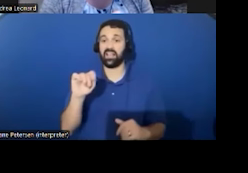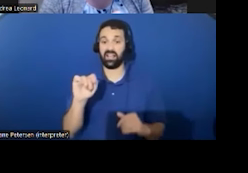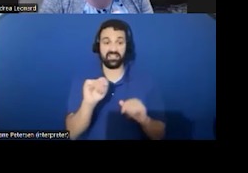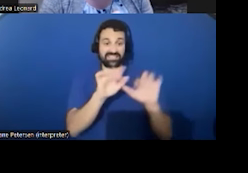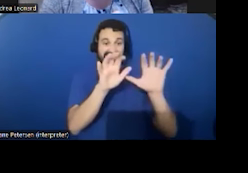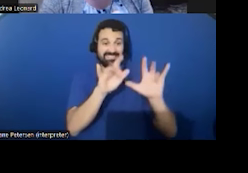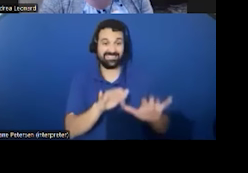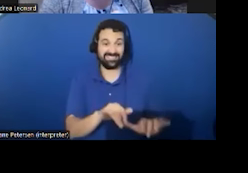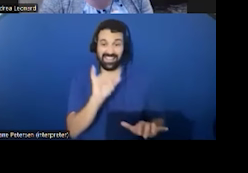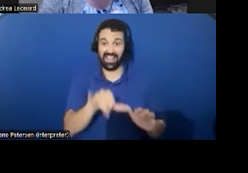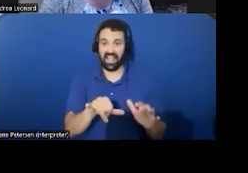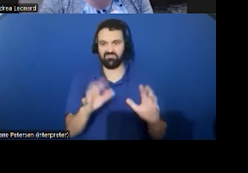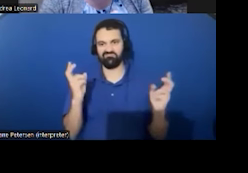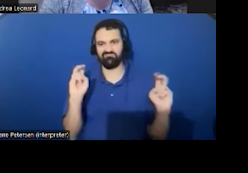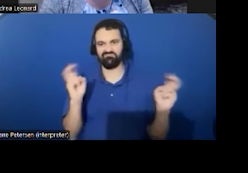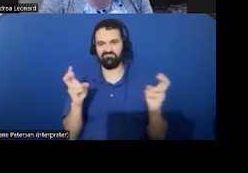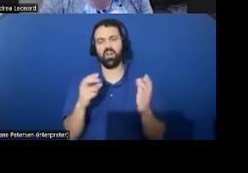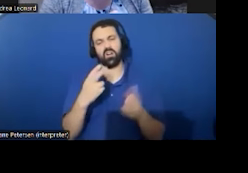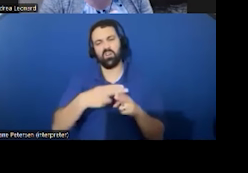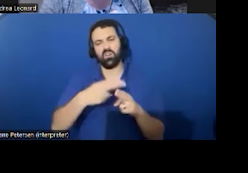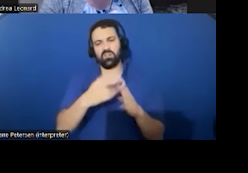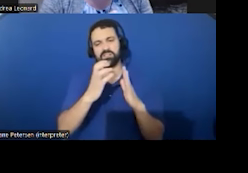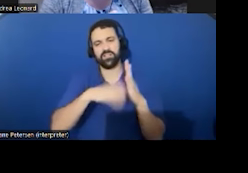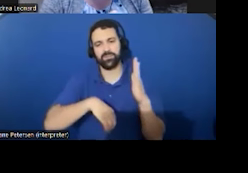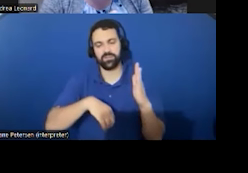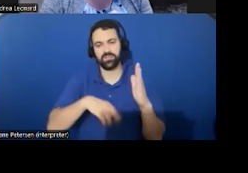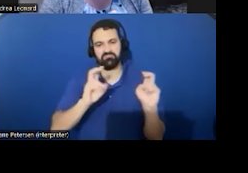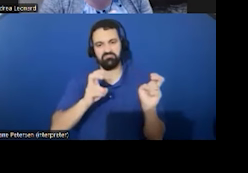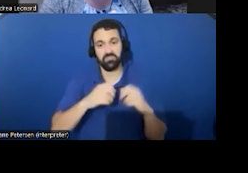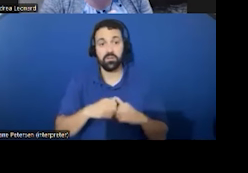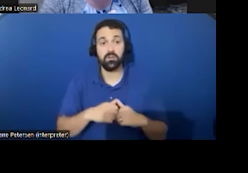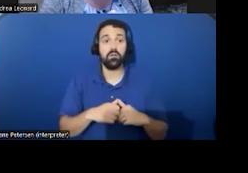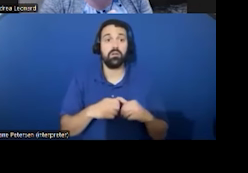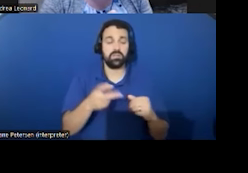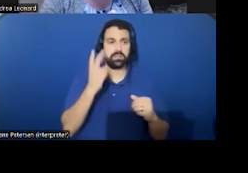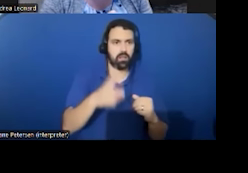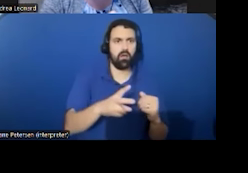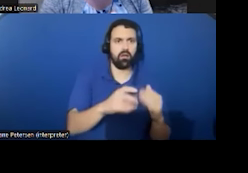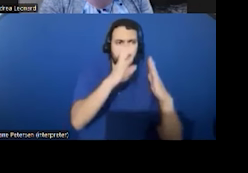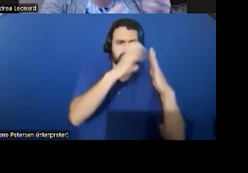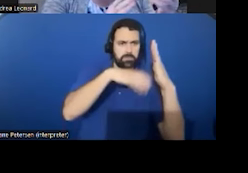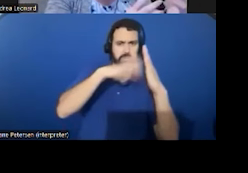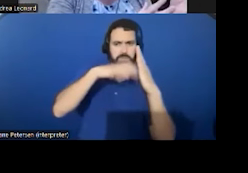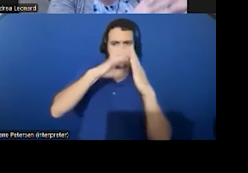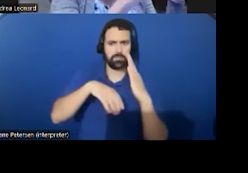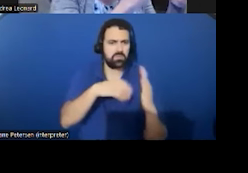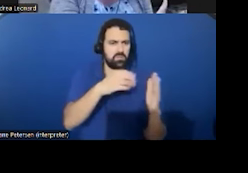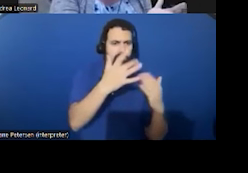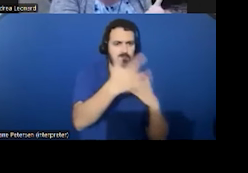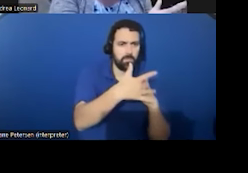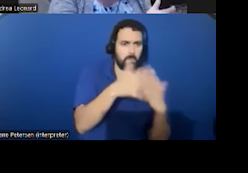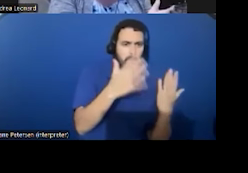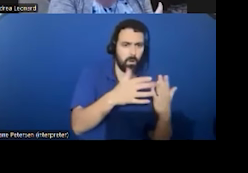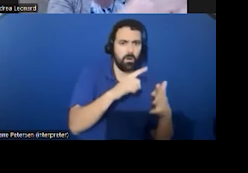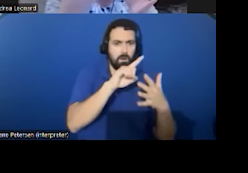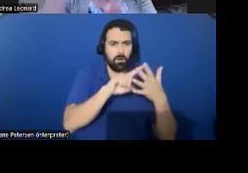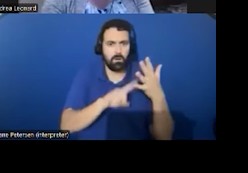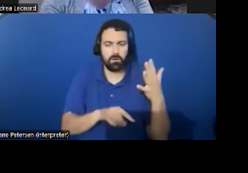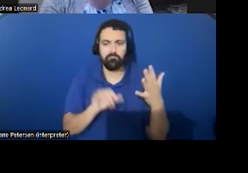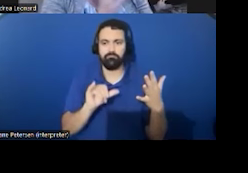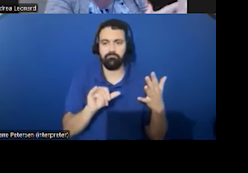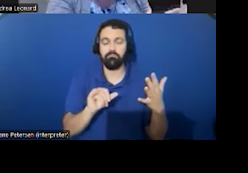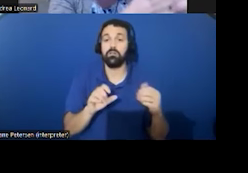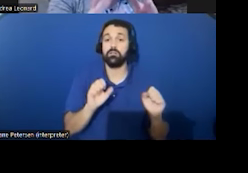chapter, and it gives me a table of contents of all the available chapters here on the left-hand side. To move from one piece of text to